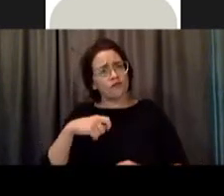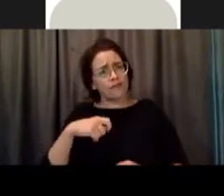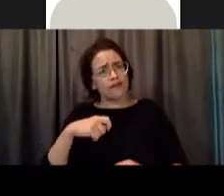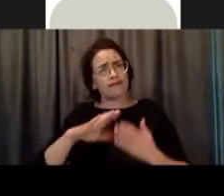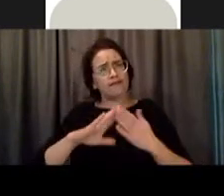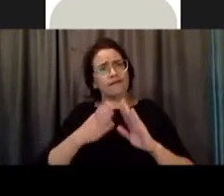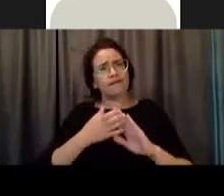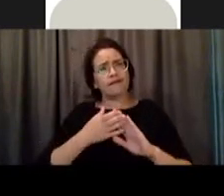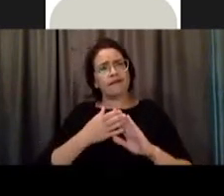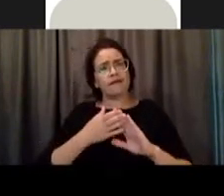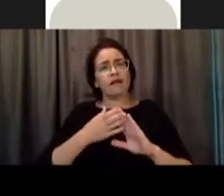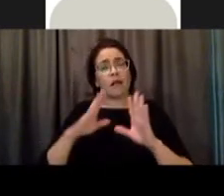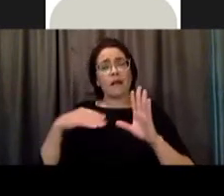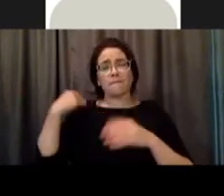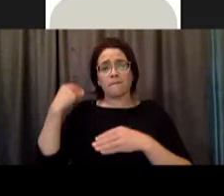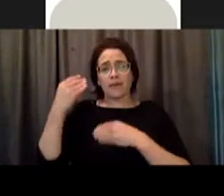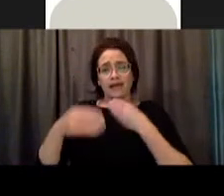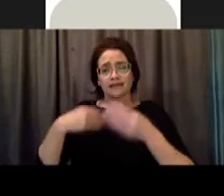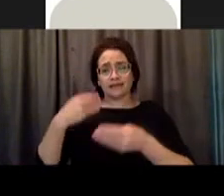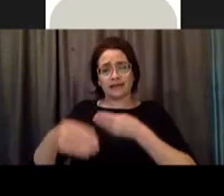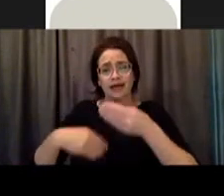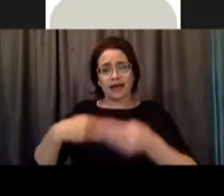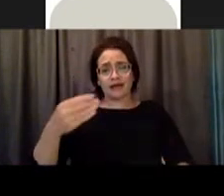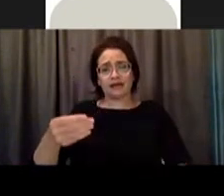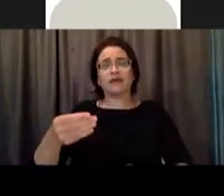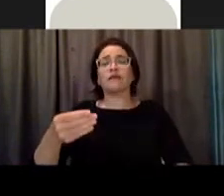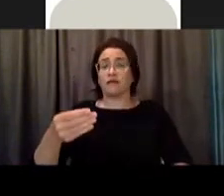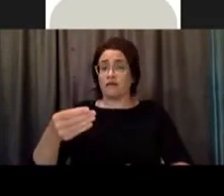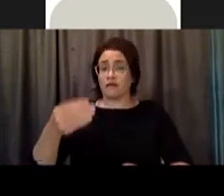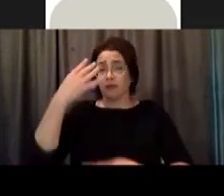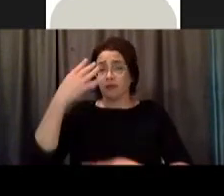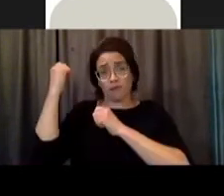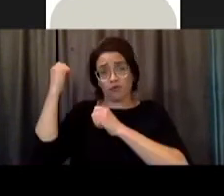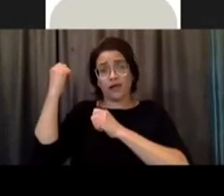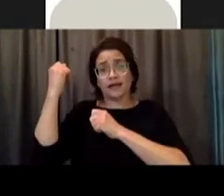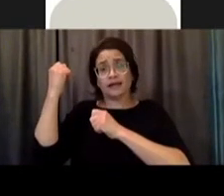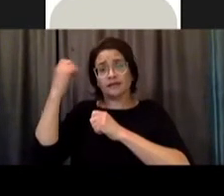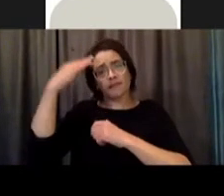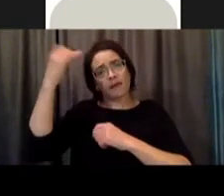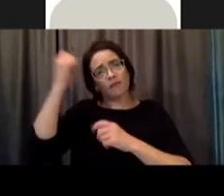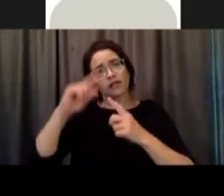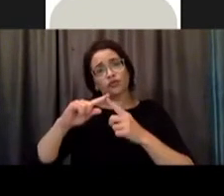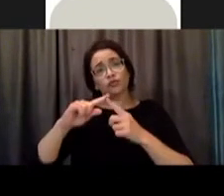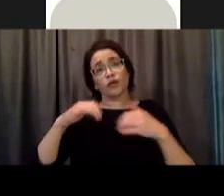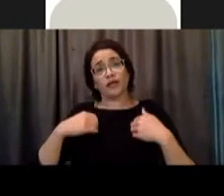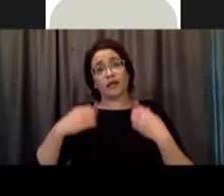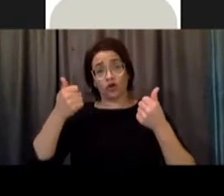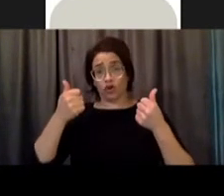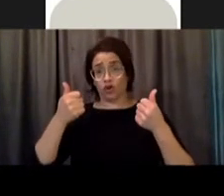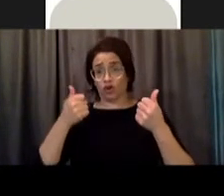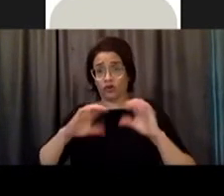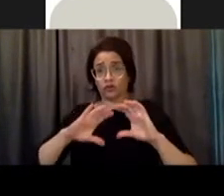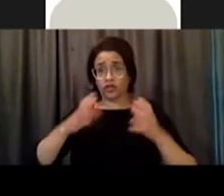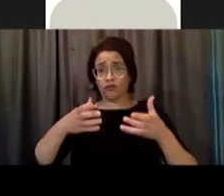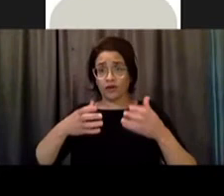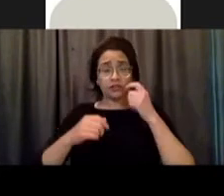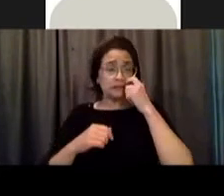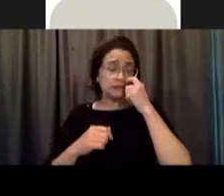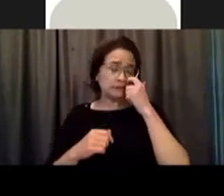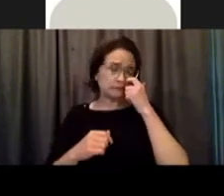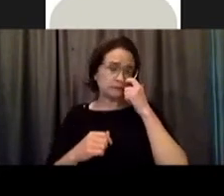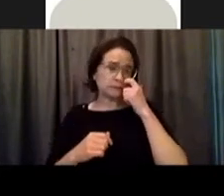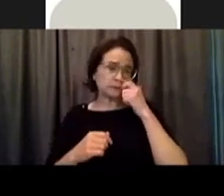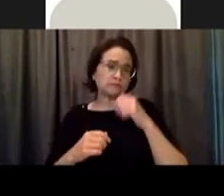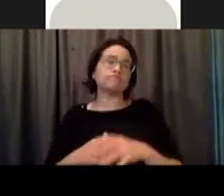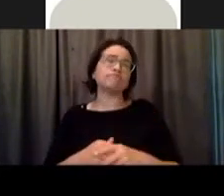Holodomor to your younger generations? Sure. Yeah, getting the youth interested is